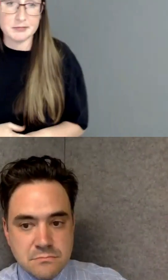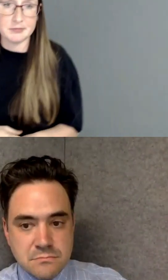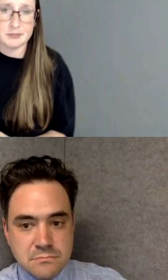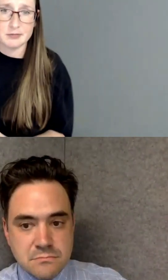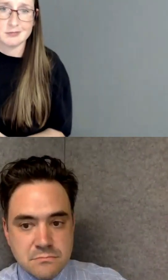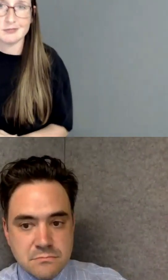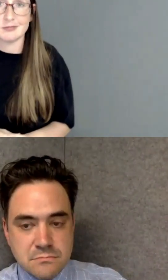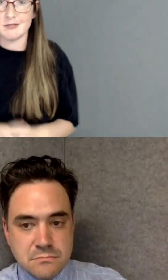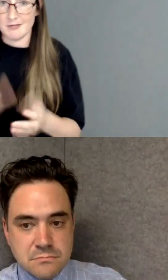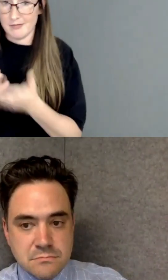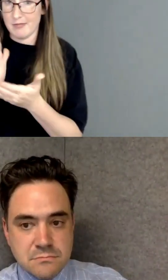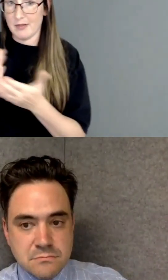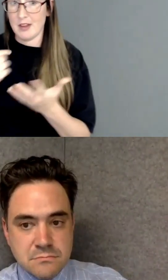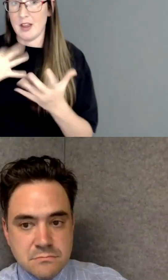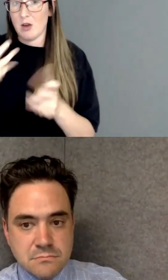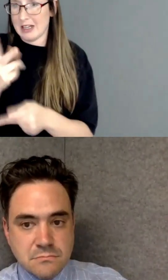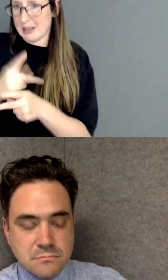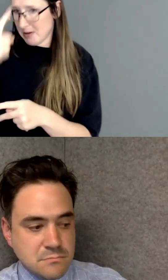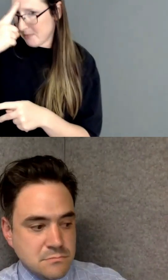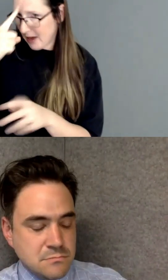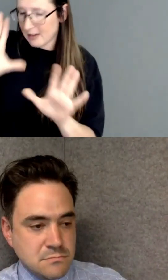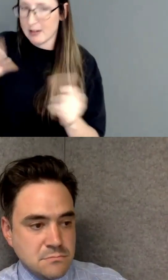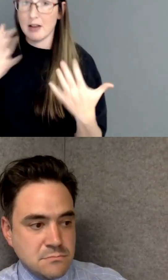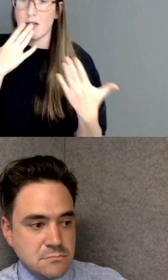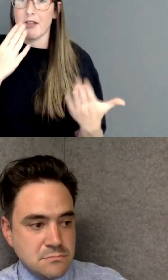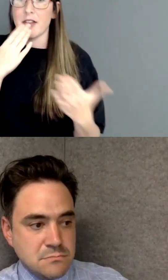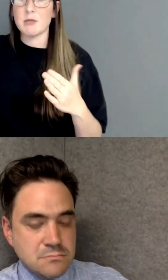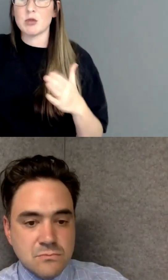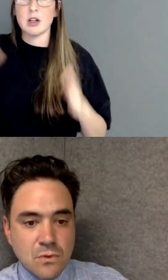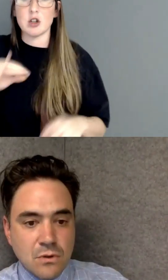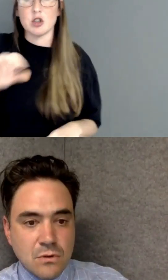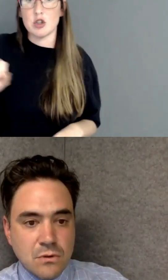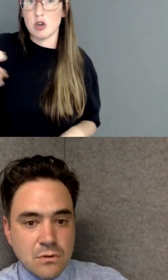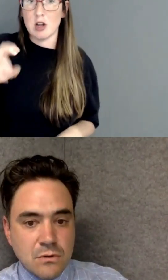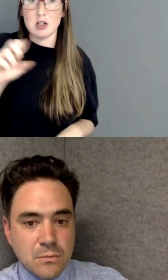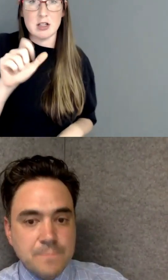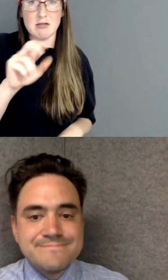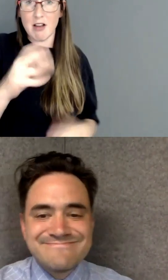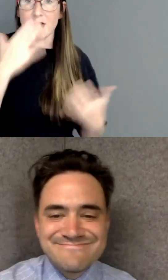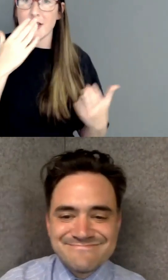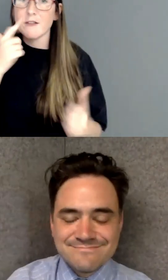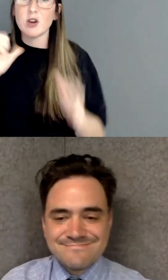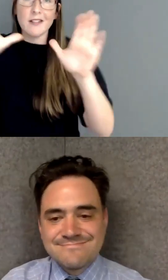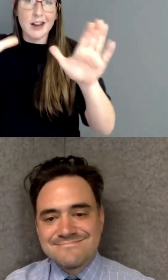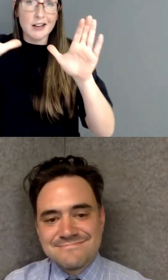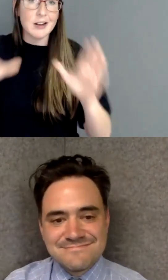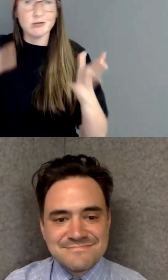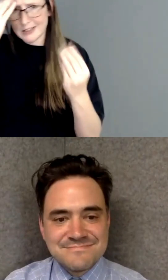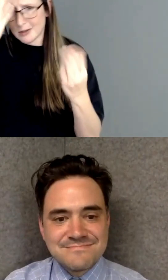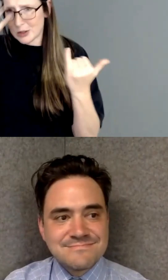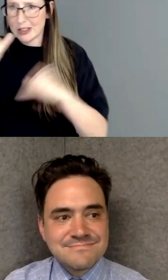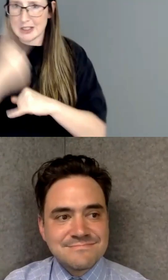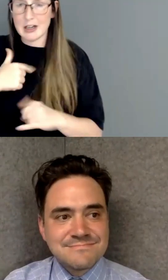Well, I want to be mindful of time, so I want to thank our presenters, Josh and Alon. Thank you very much for the fantastic content today. I'm going to toss it back